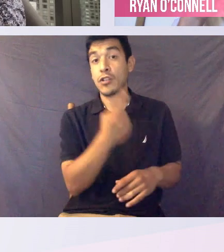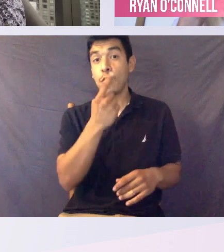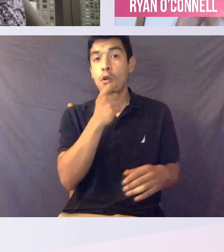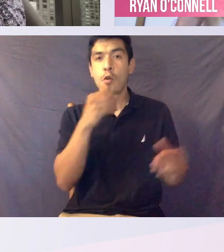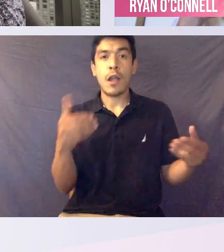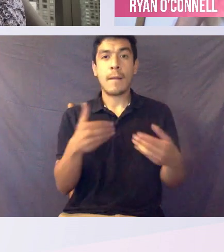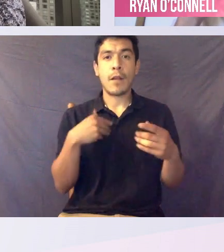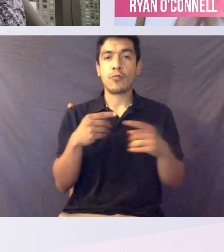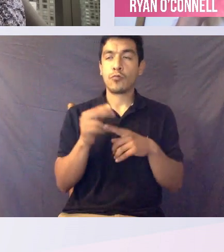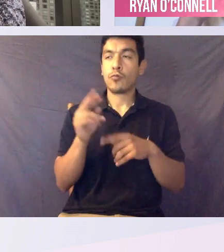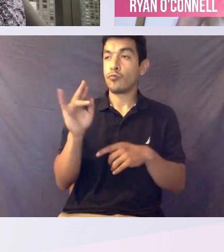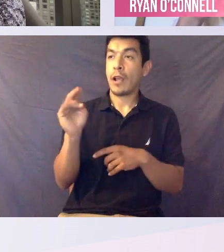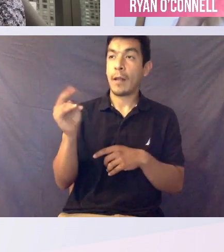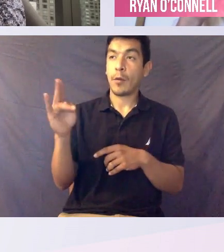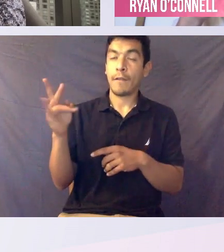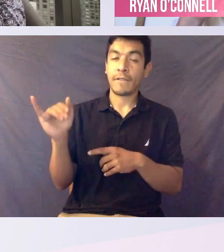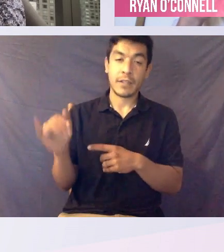Murphy.